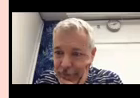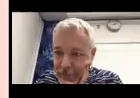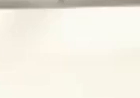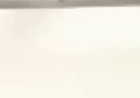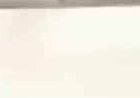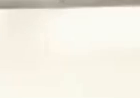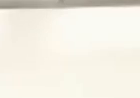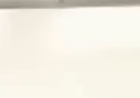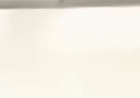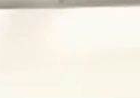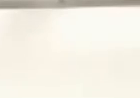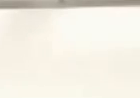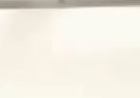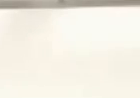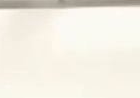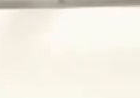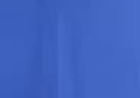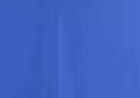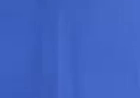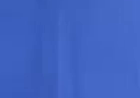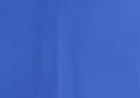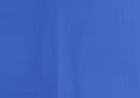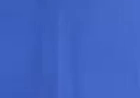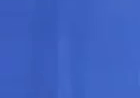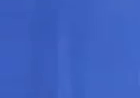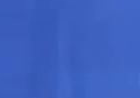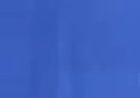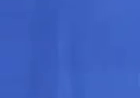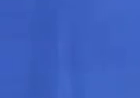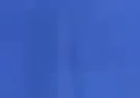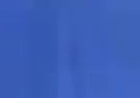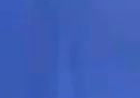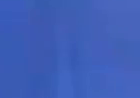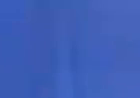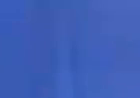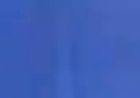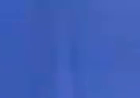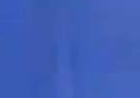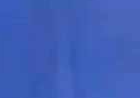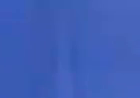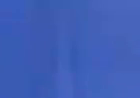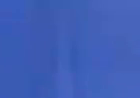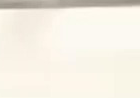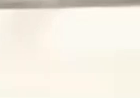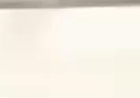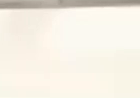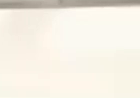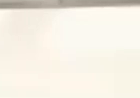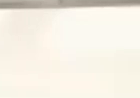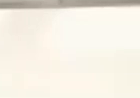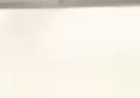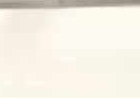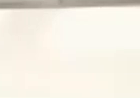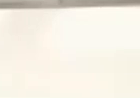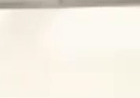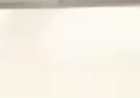And I want to be able to see your emojis in your box, maybe if I can. I don't know if I can see everybody. If not, I'm not sure that in